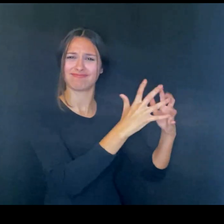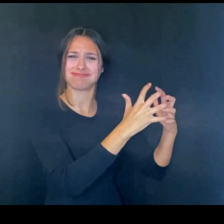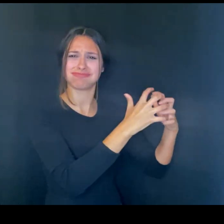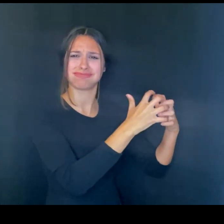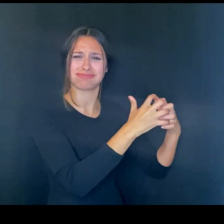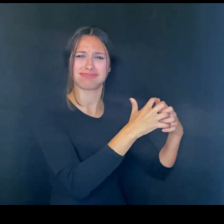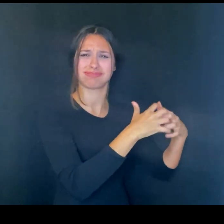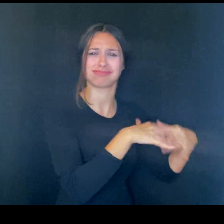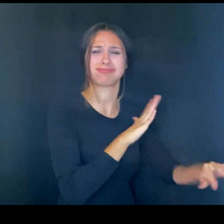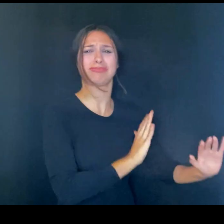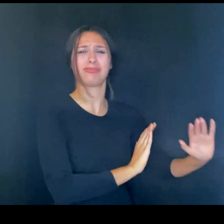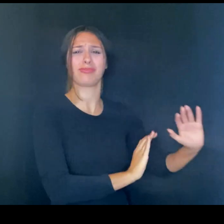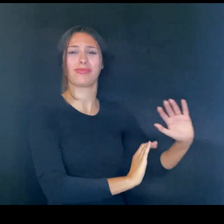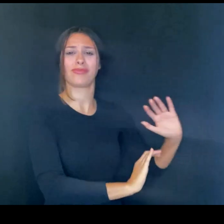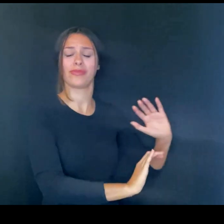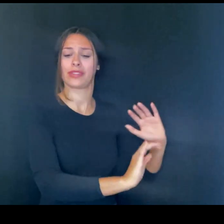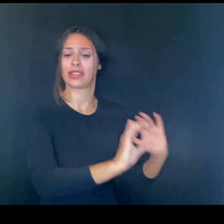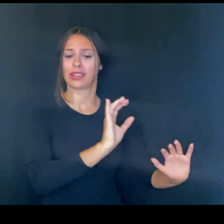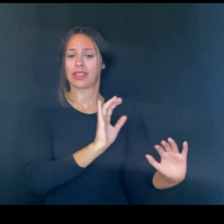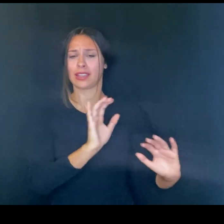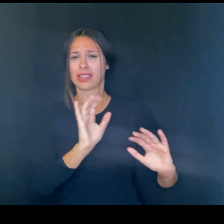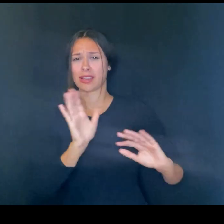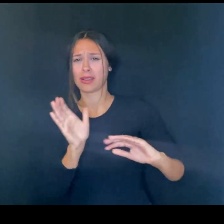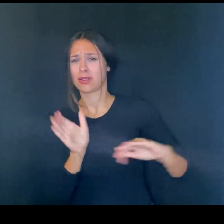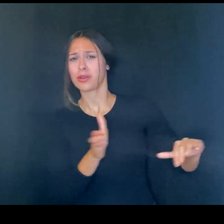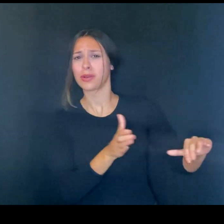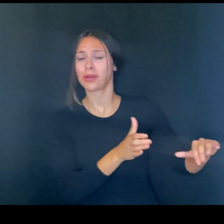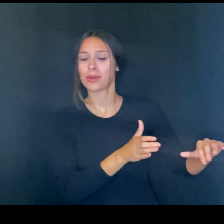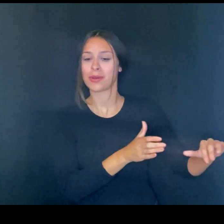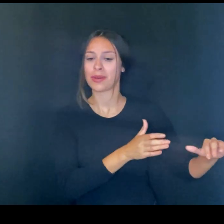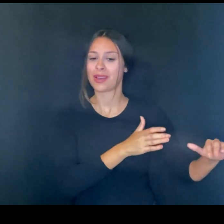ground is sinking